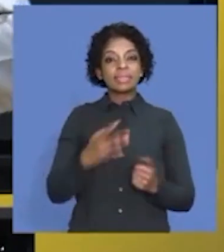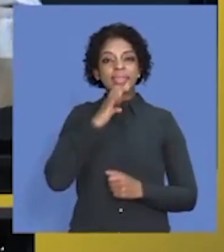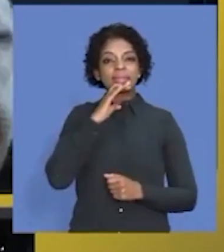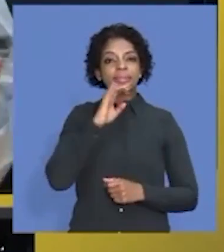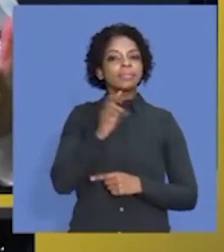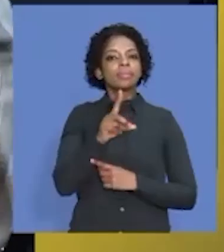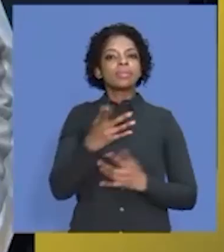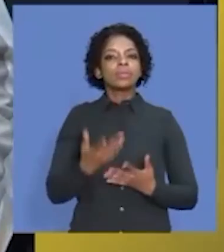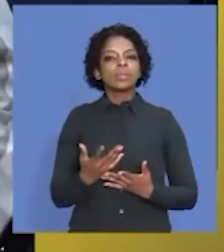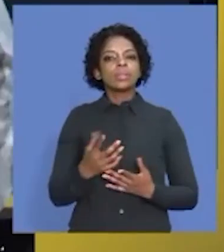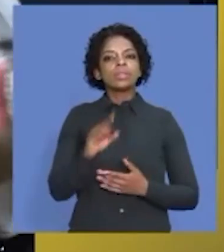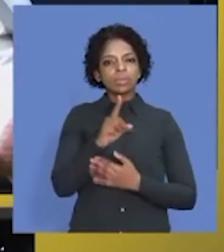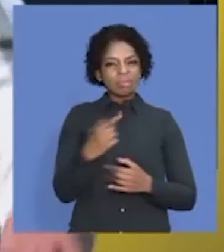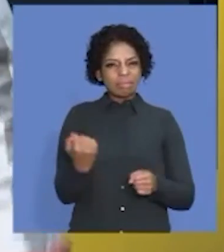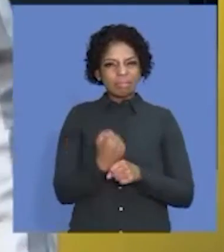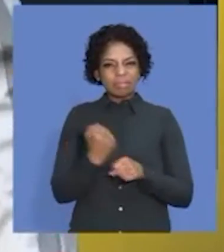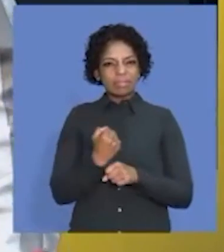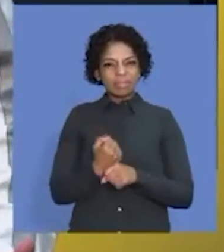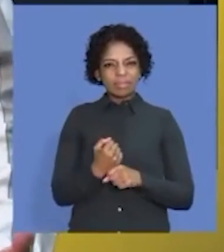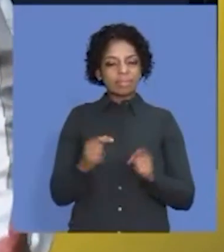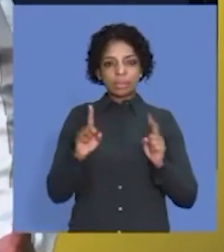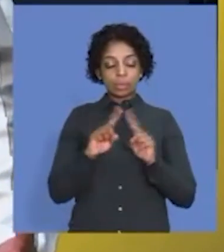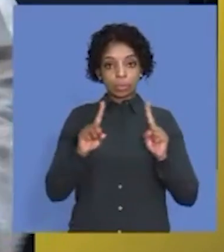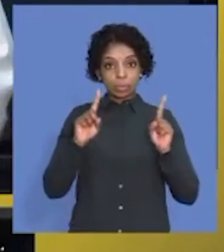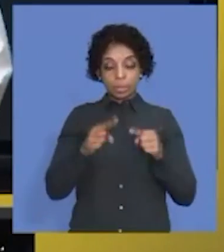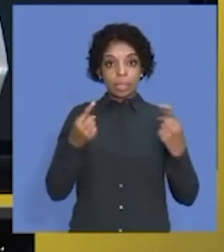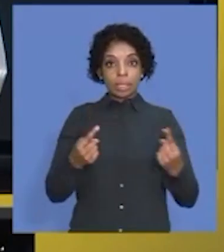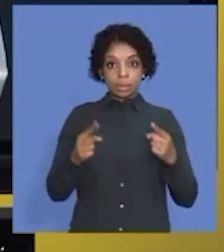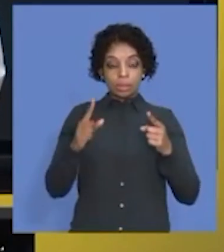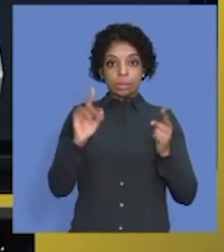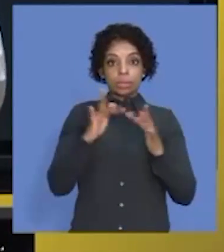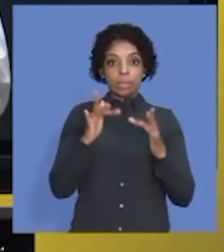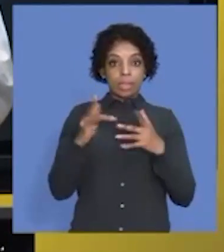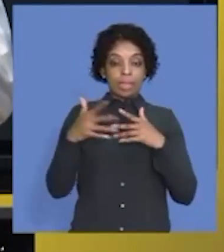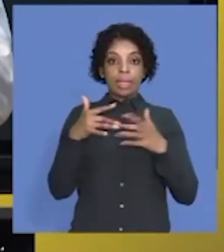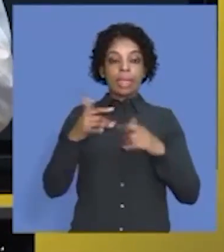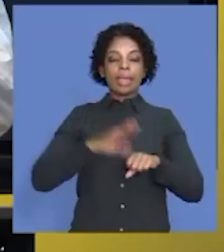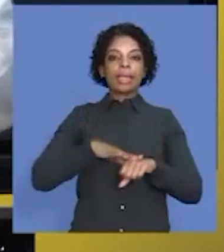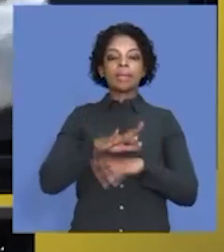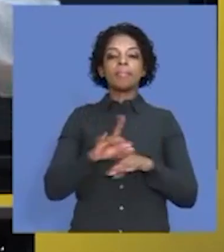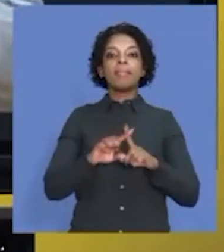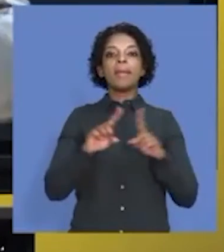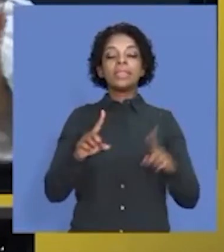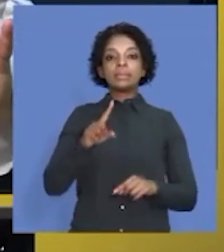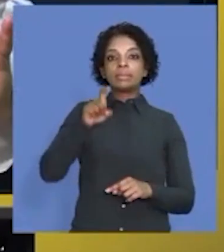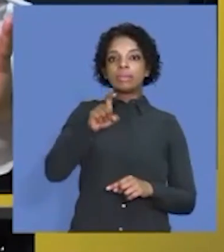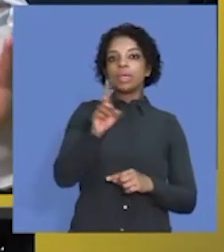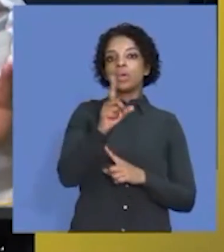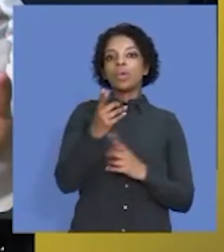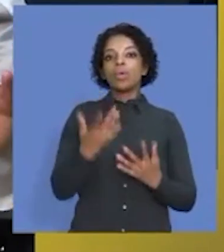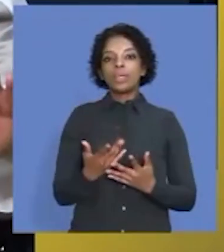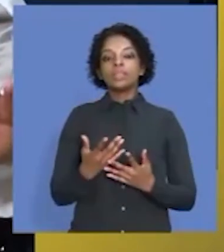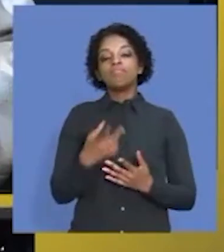made every effort to collect, but you can't collect that money anymore, so the company incurs an expense. Debit bad